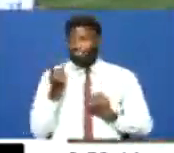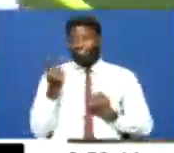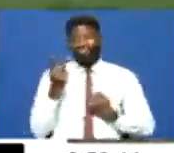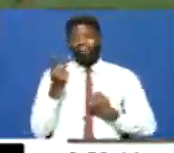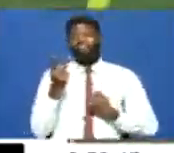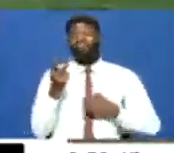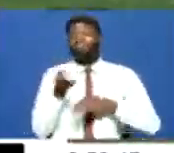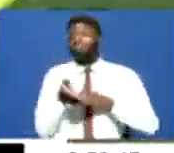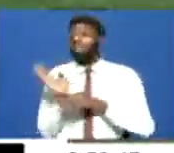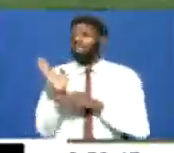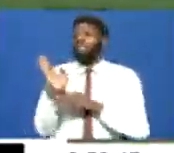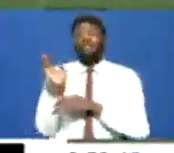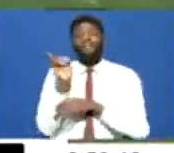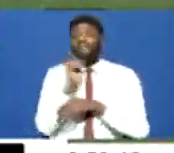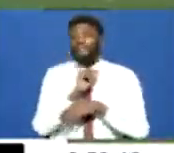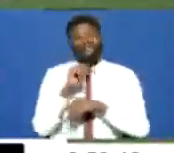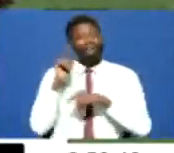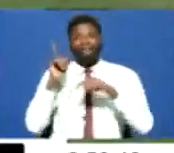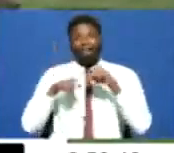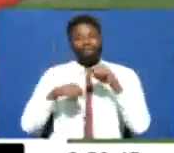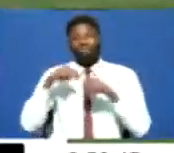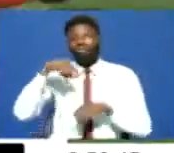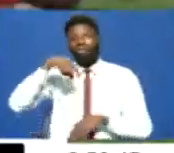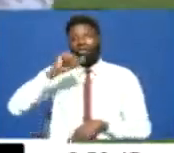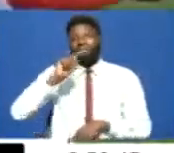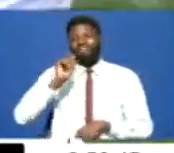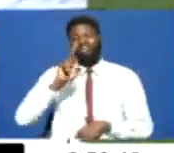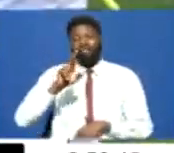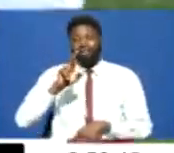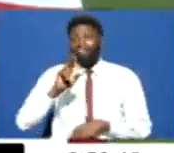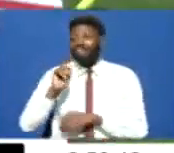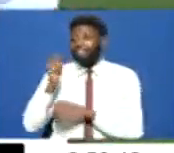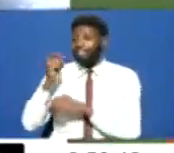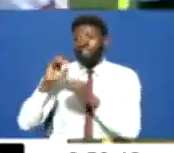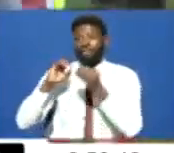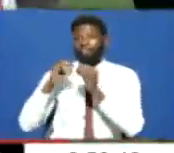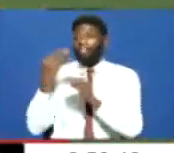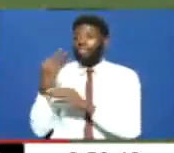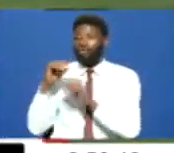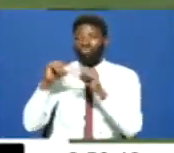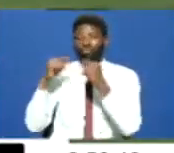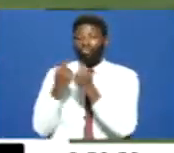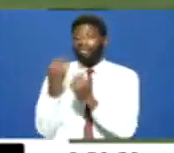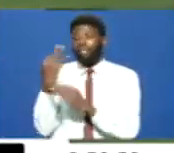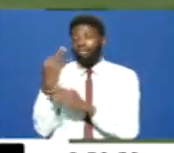the match a mere formality. Kenya are still third in the group E standings with 3 points